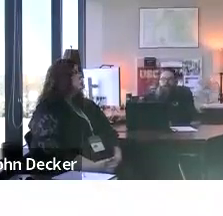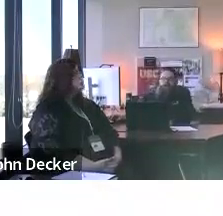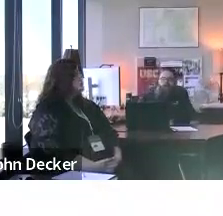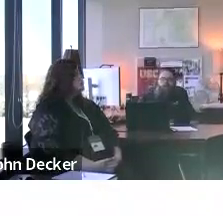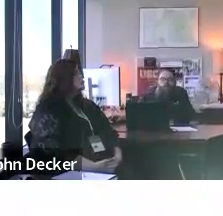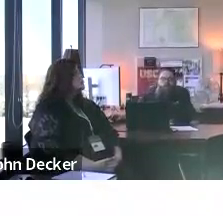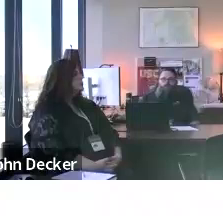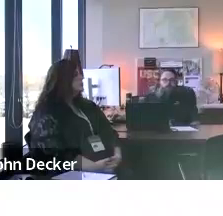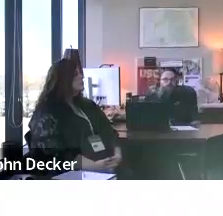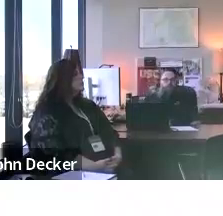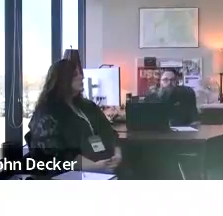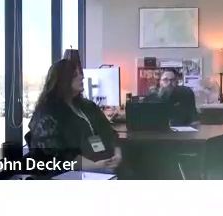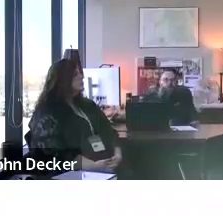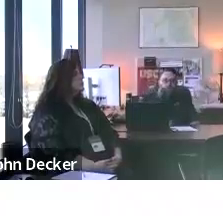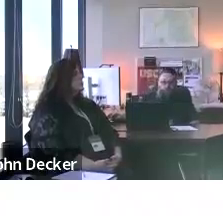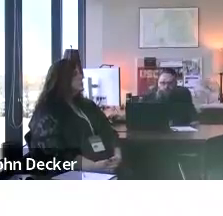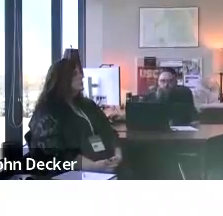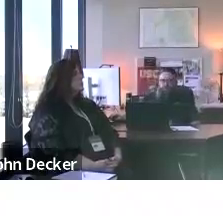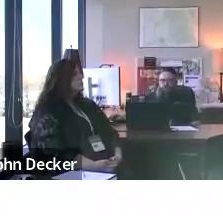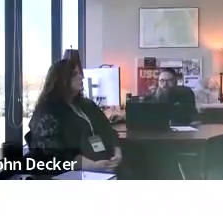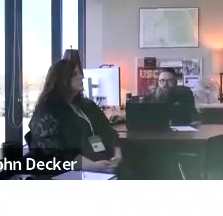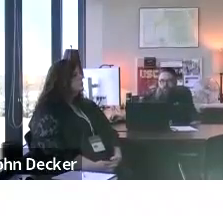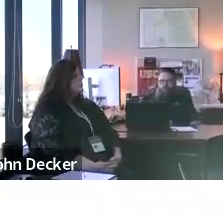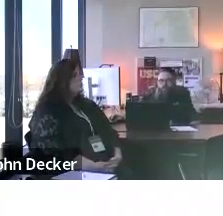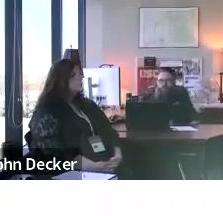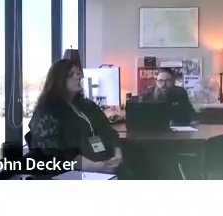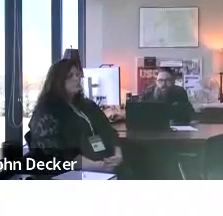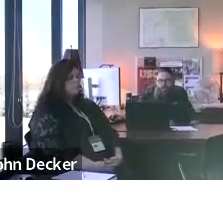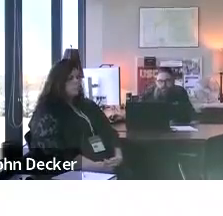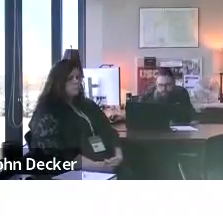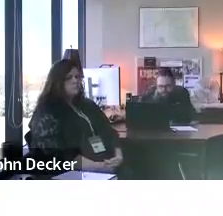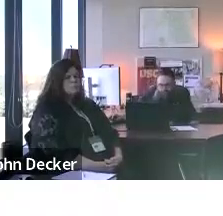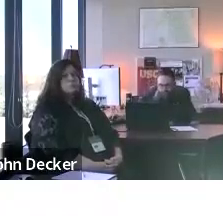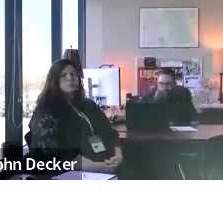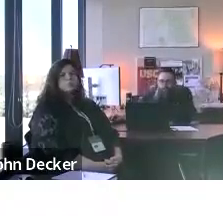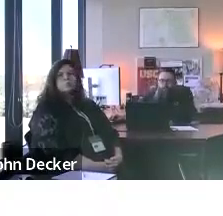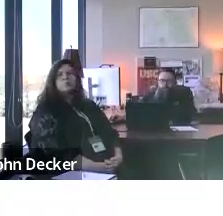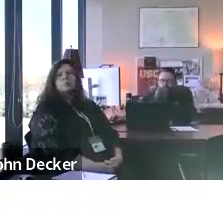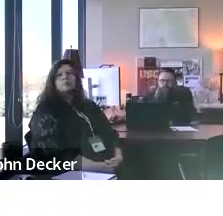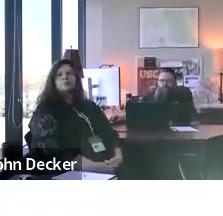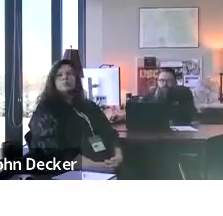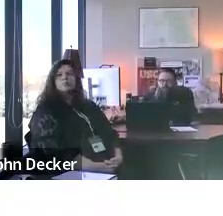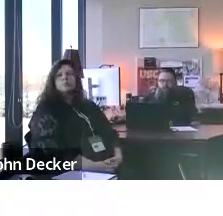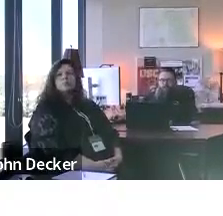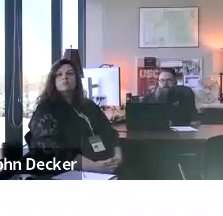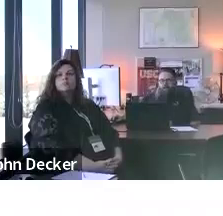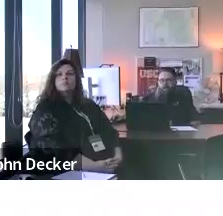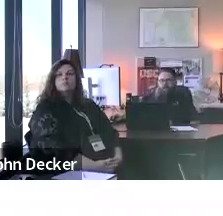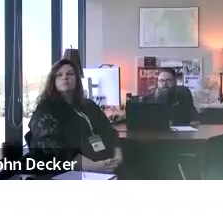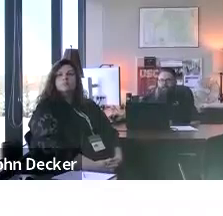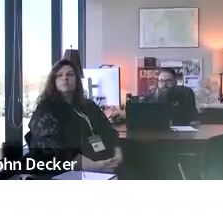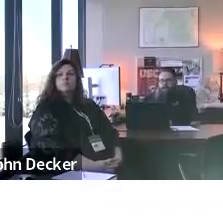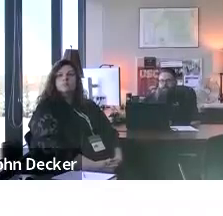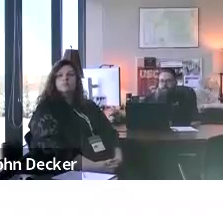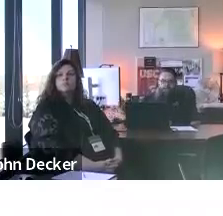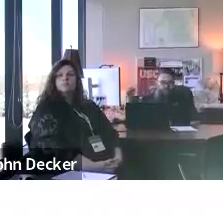related to that. If you are a transportation company, there will be a directive that comes out related to that. Those directives are going to be coming out,